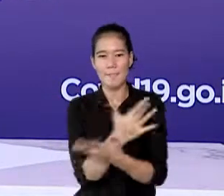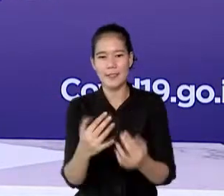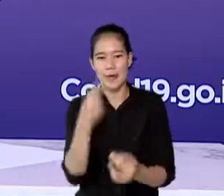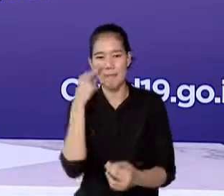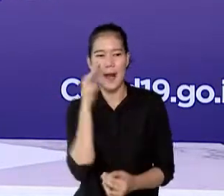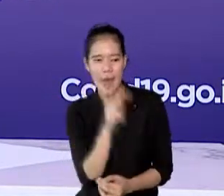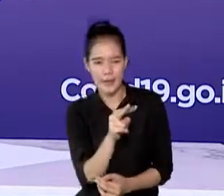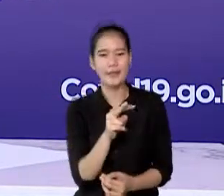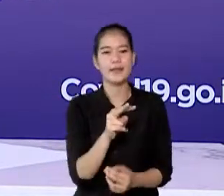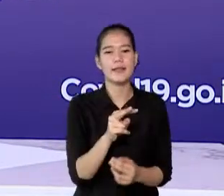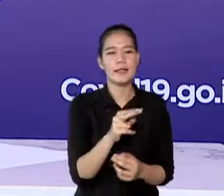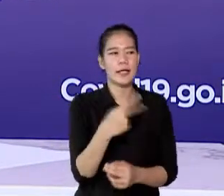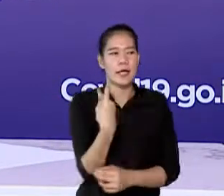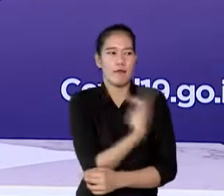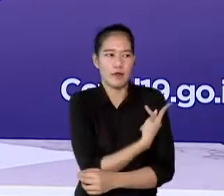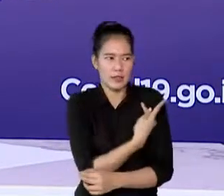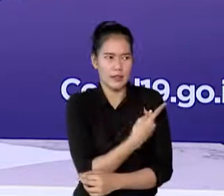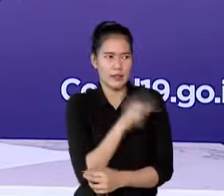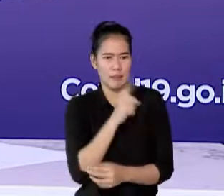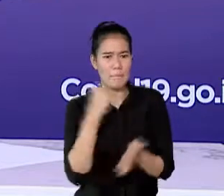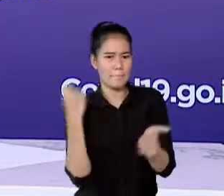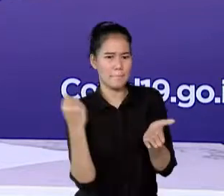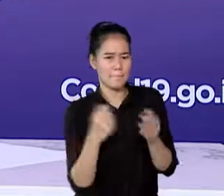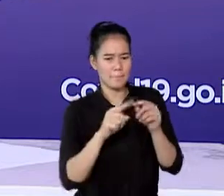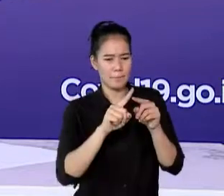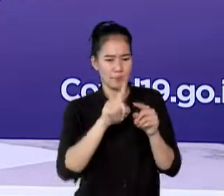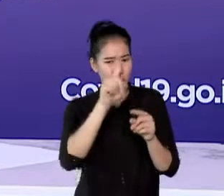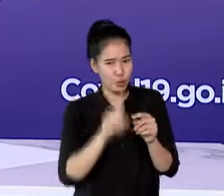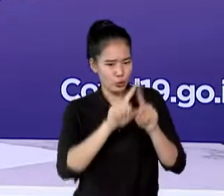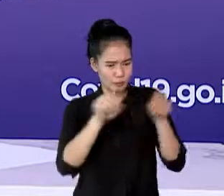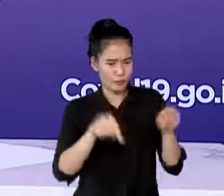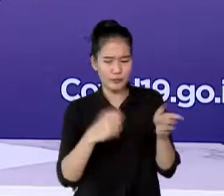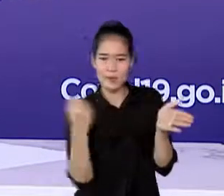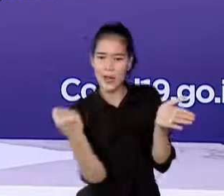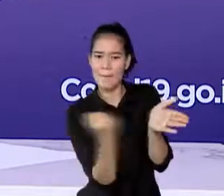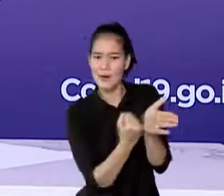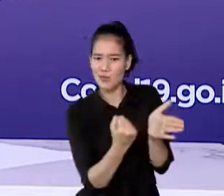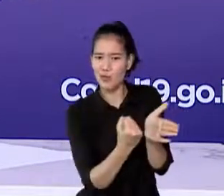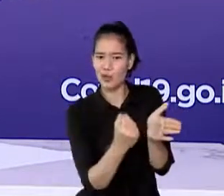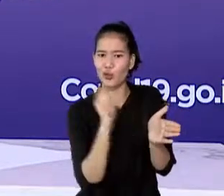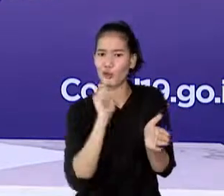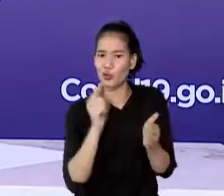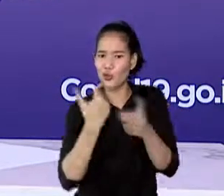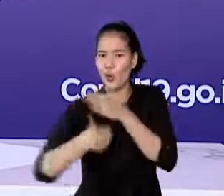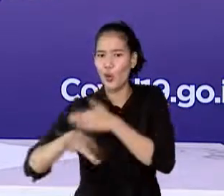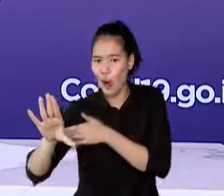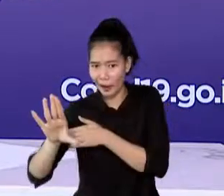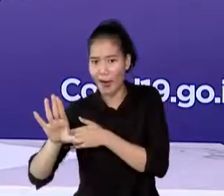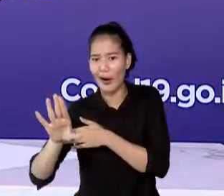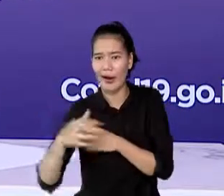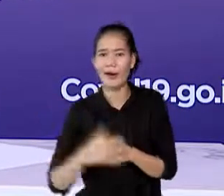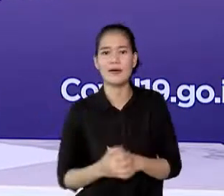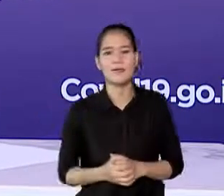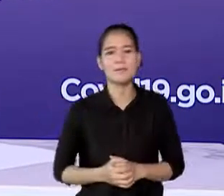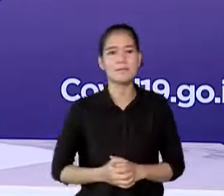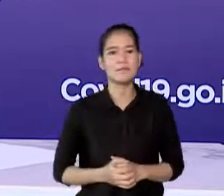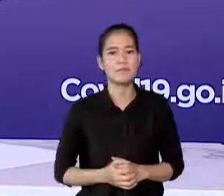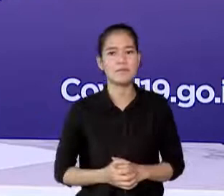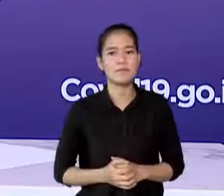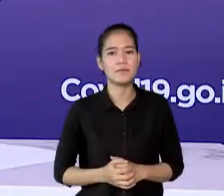vaccine passports as a requirement to travel. Some countries have indicated that such a passport will be